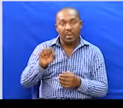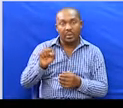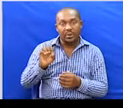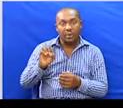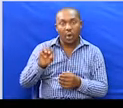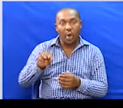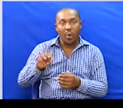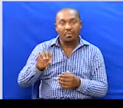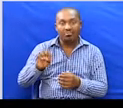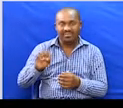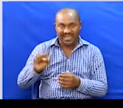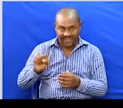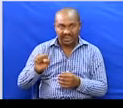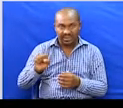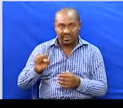Chromosomes.